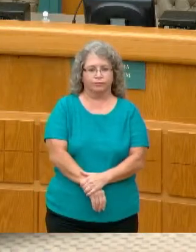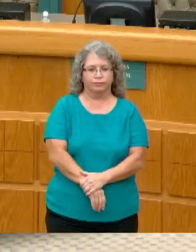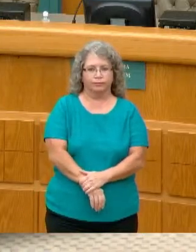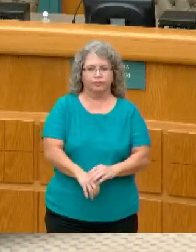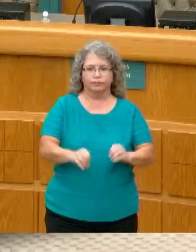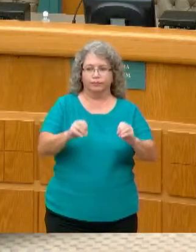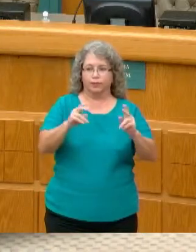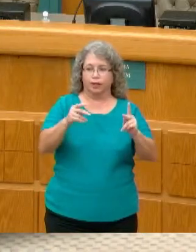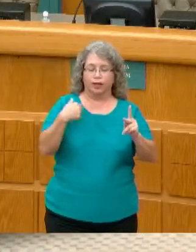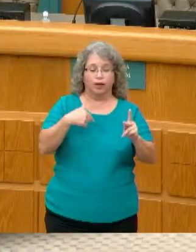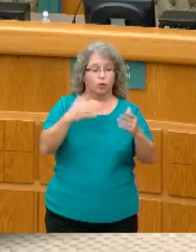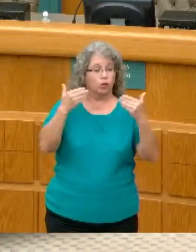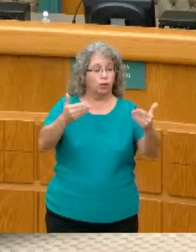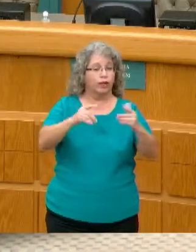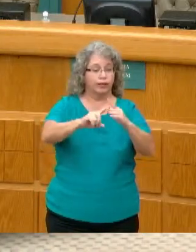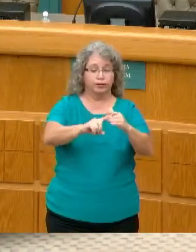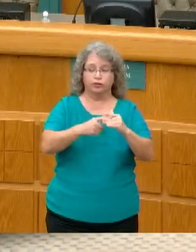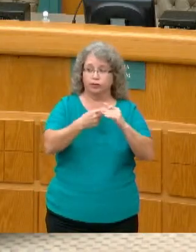to go ahead and get started.